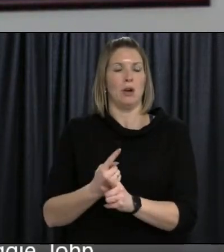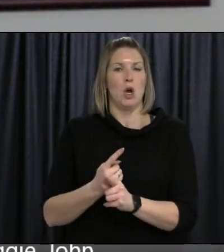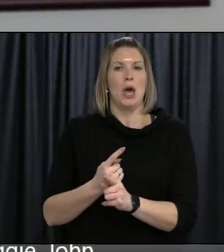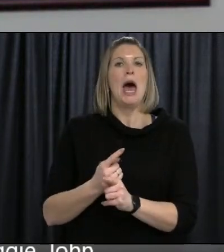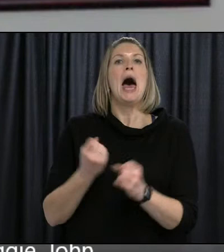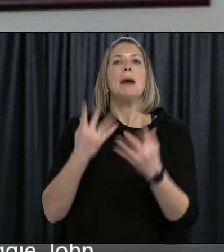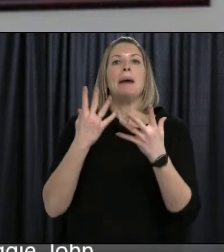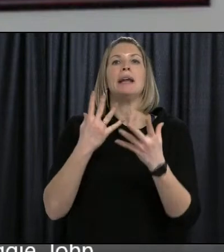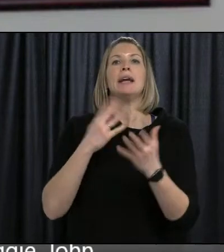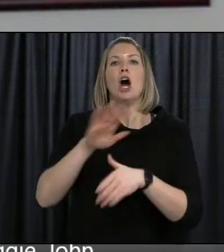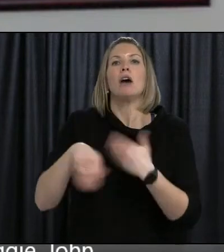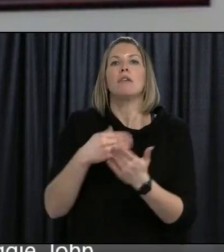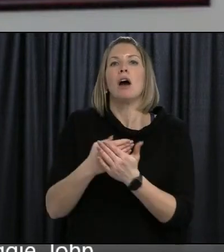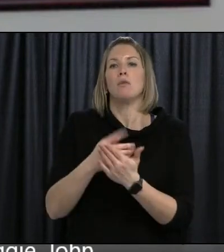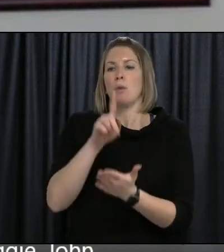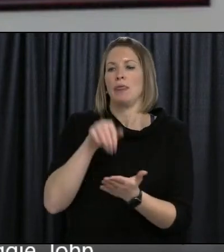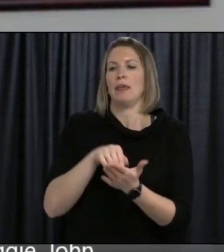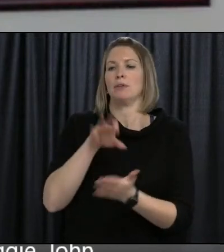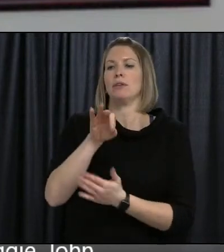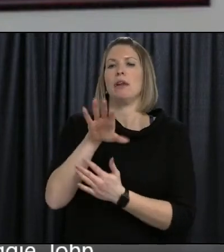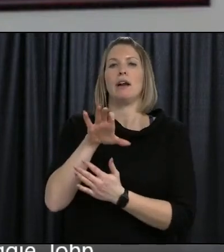and thereafter on